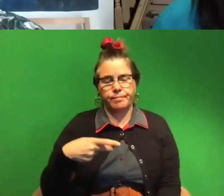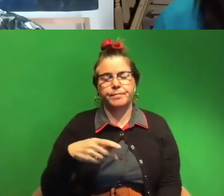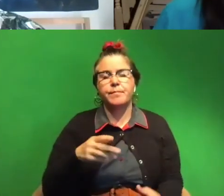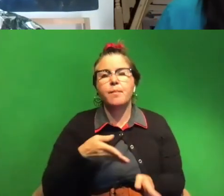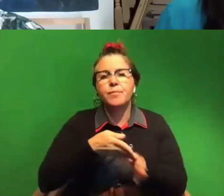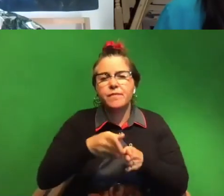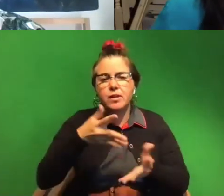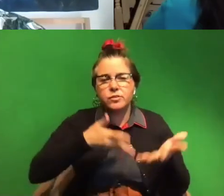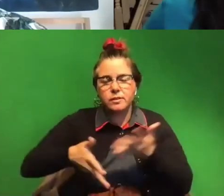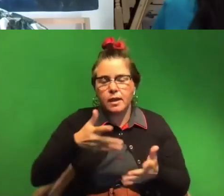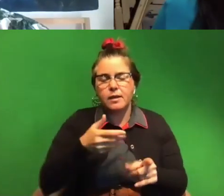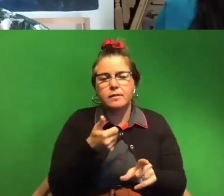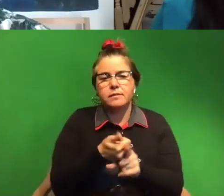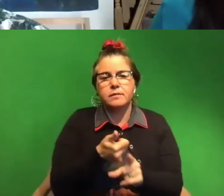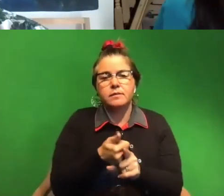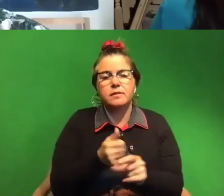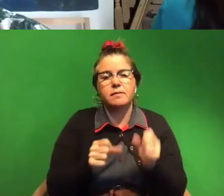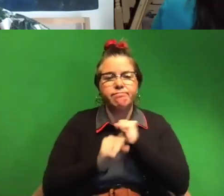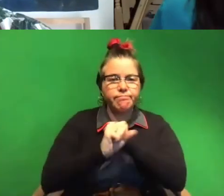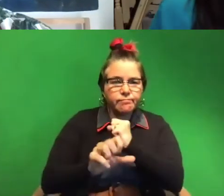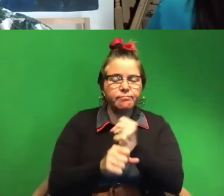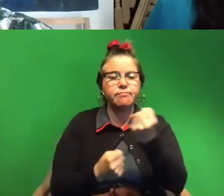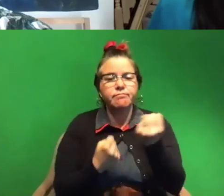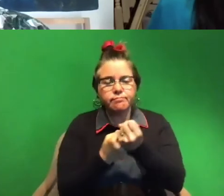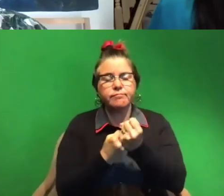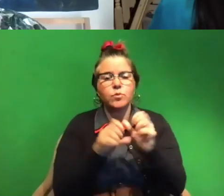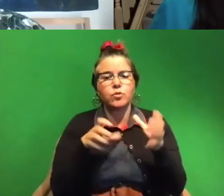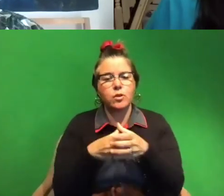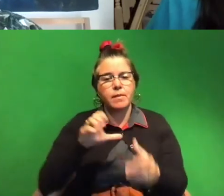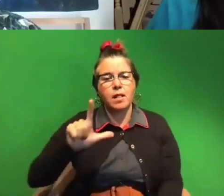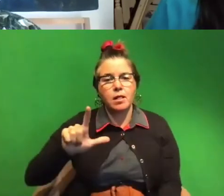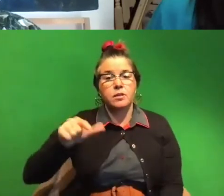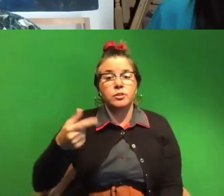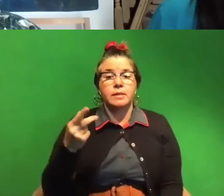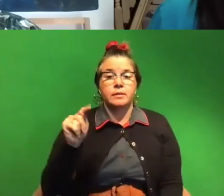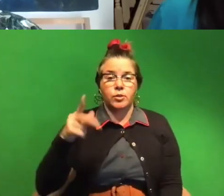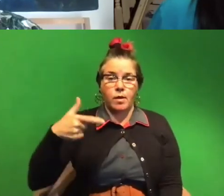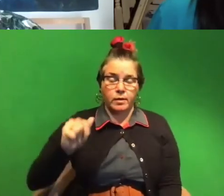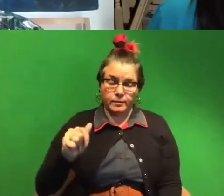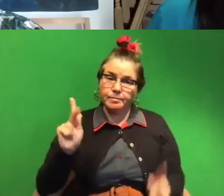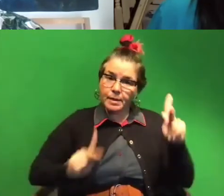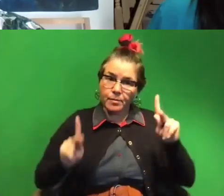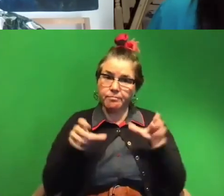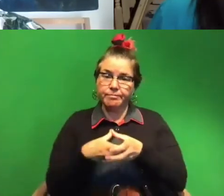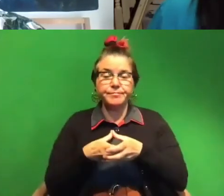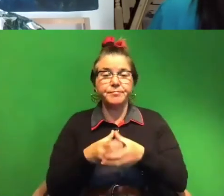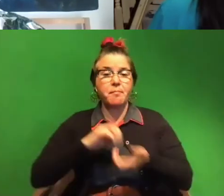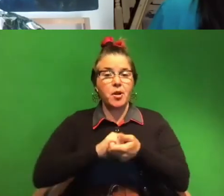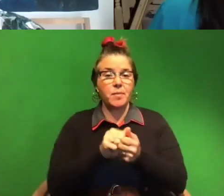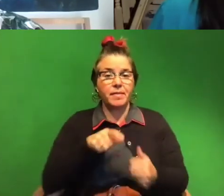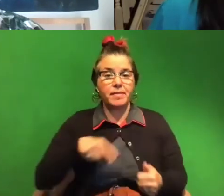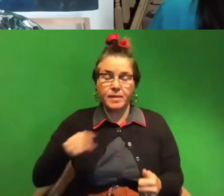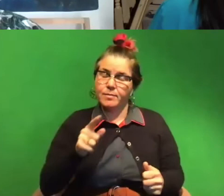society that advocates for and is a group of LGBTQIA people. And so we're partnered up with them. We're really,